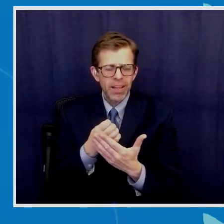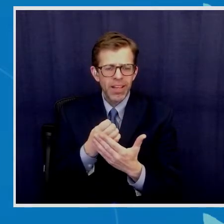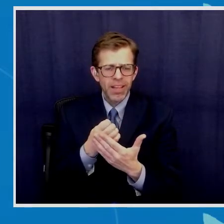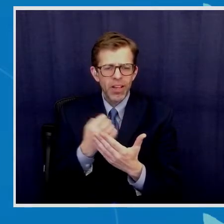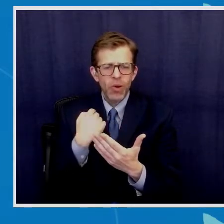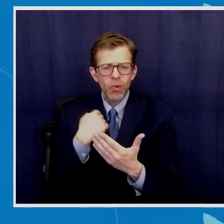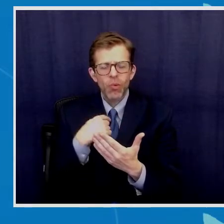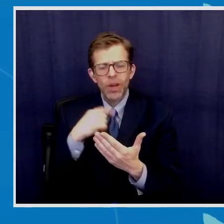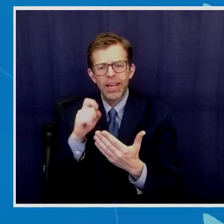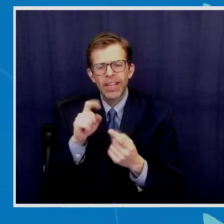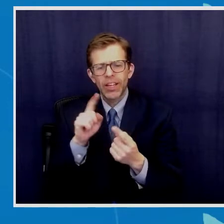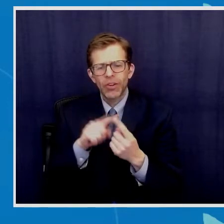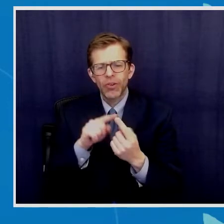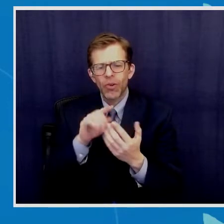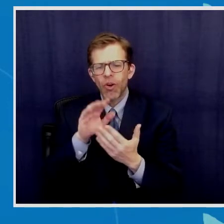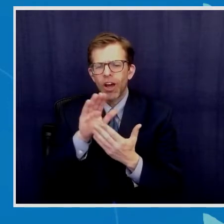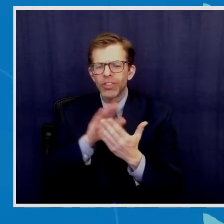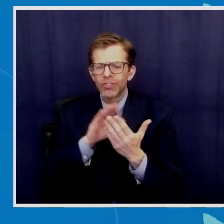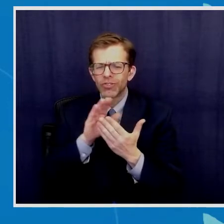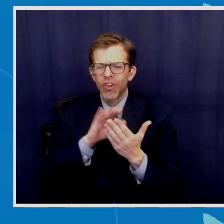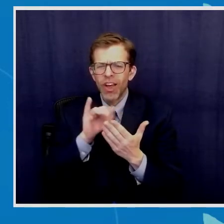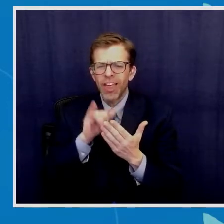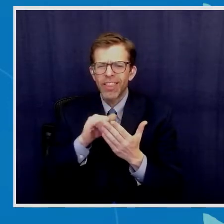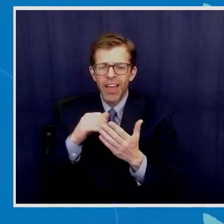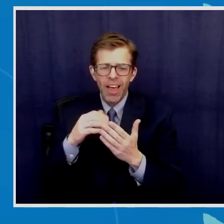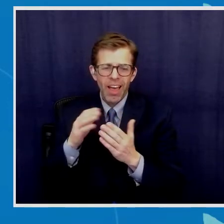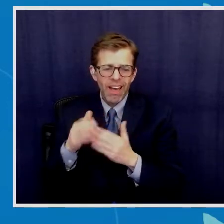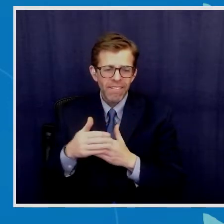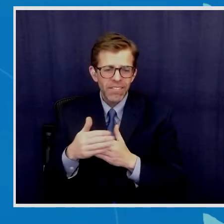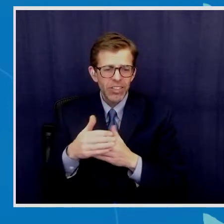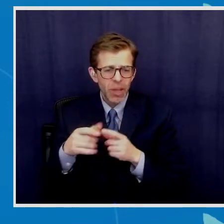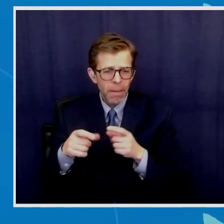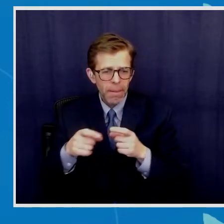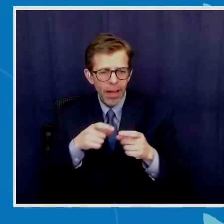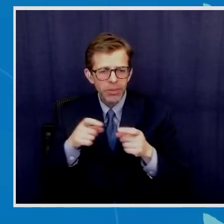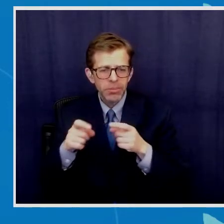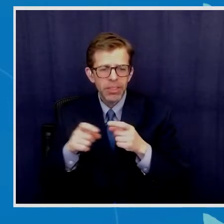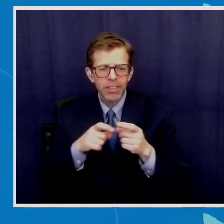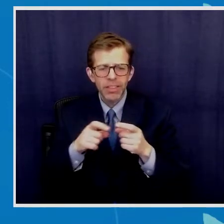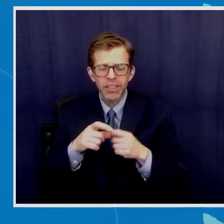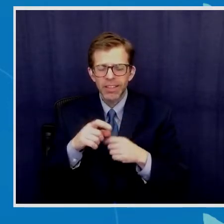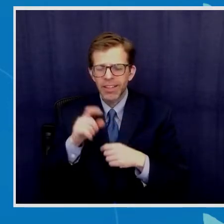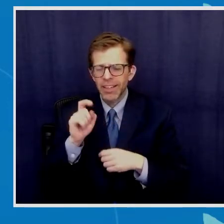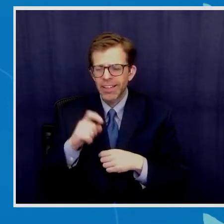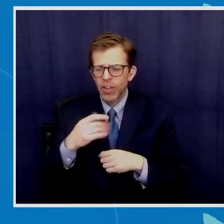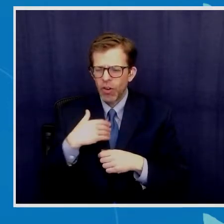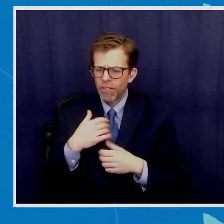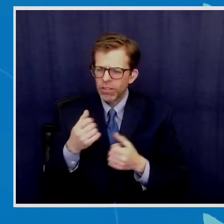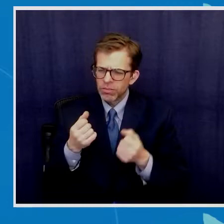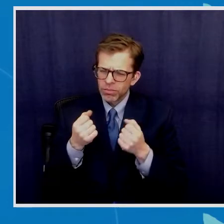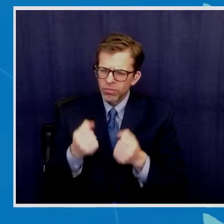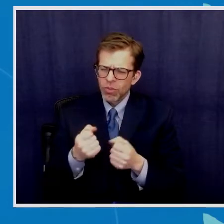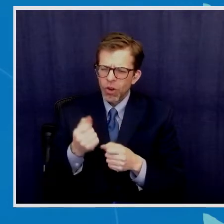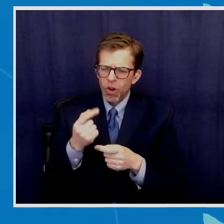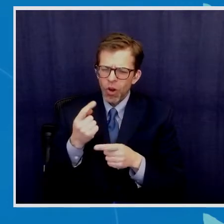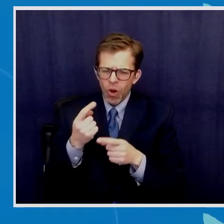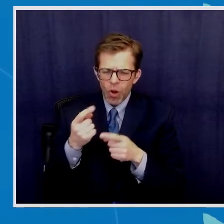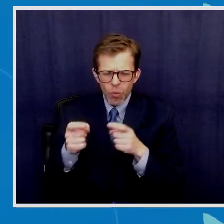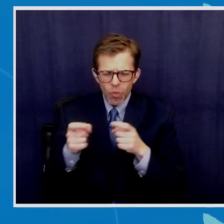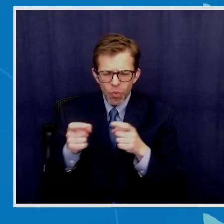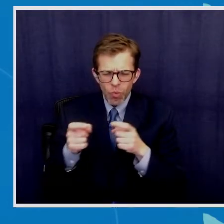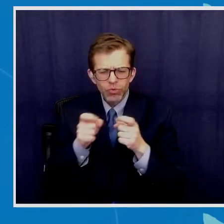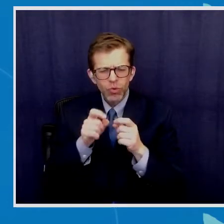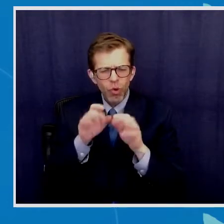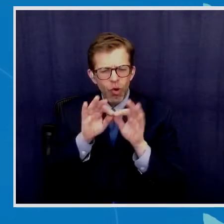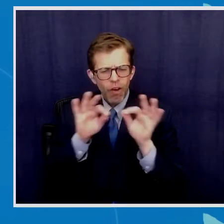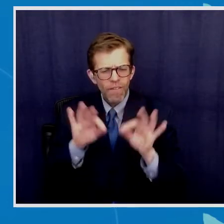to address the fishery management. We need to have a sound regulatory frameworks. We need to